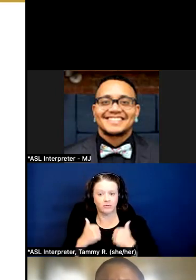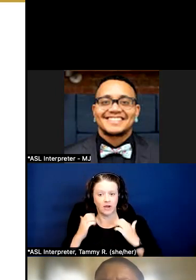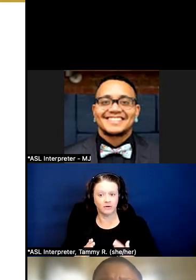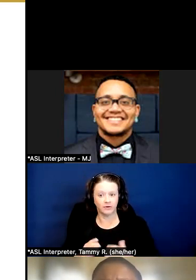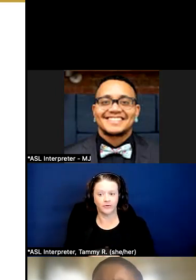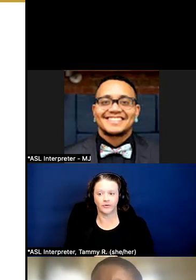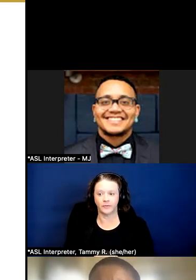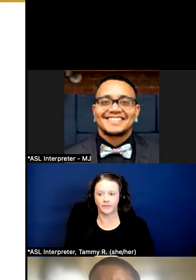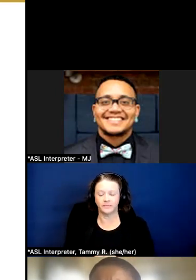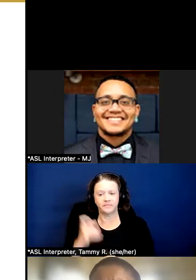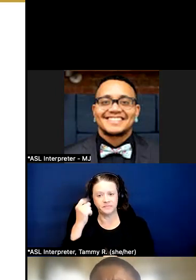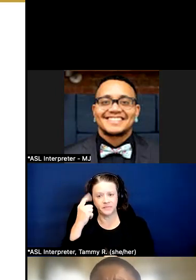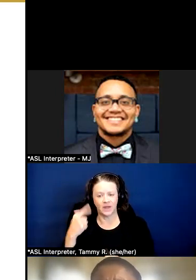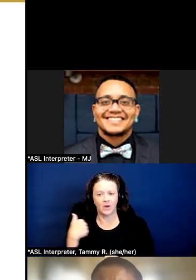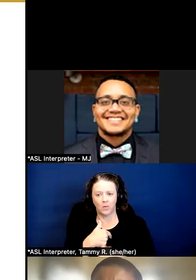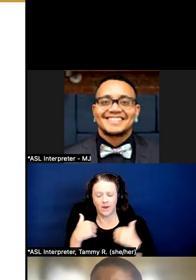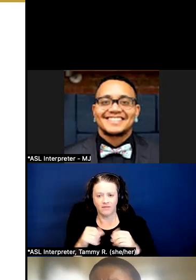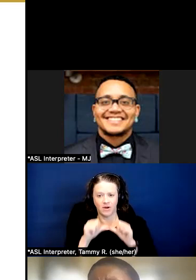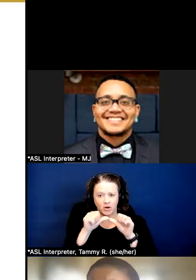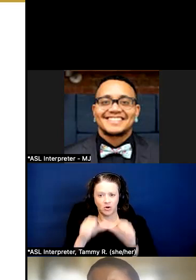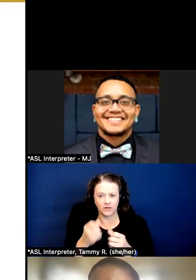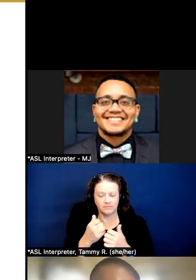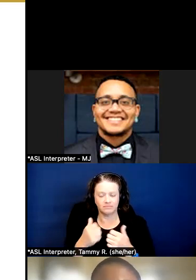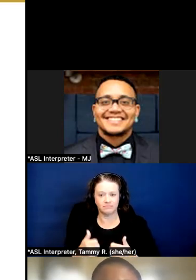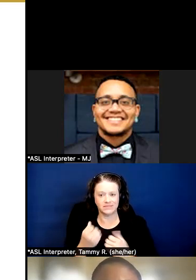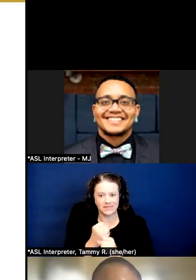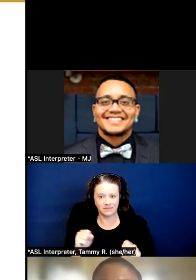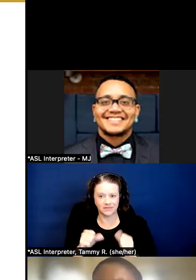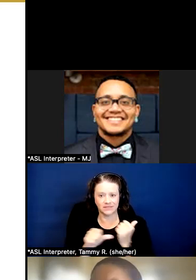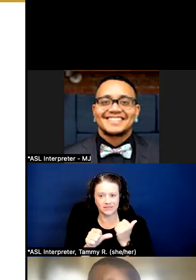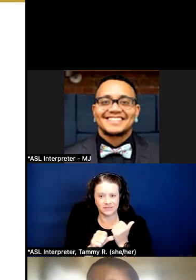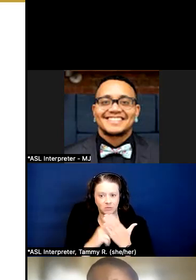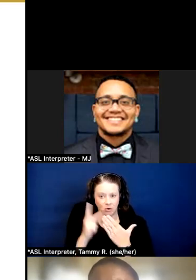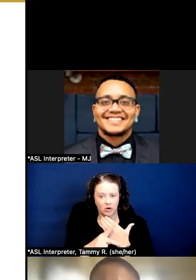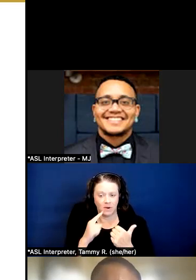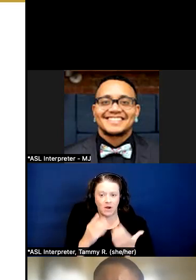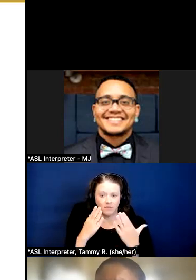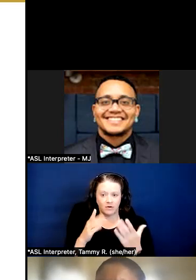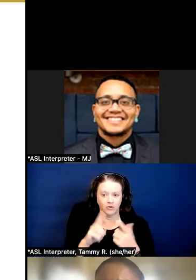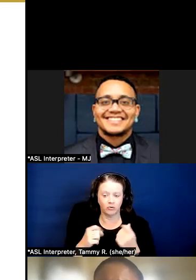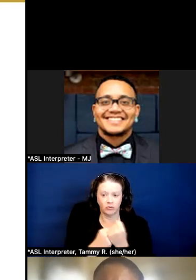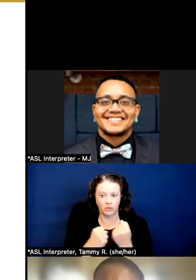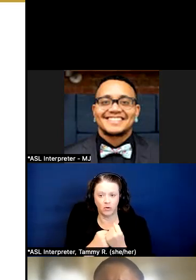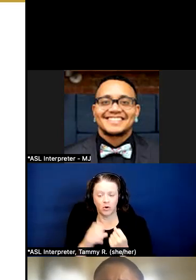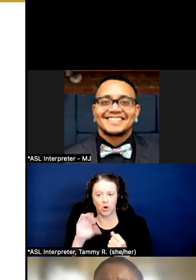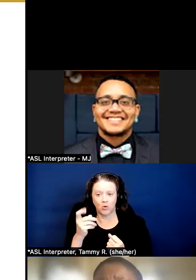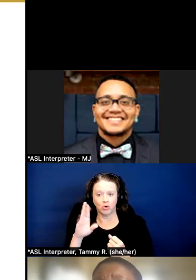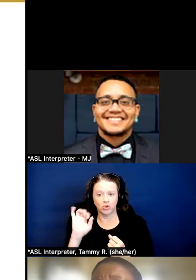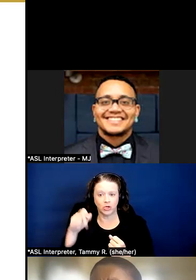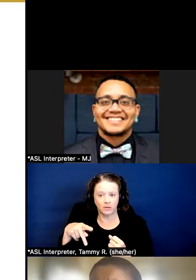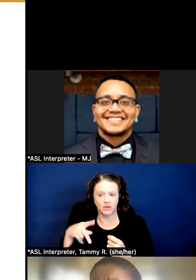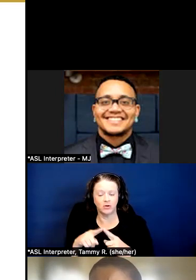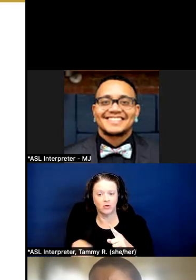there are ongoing savings assistance programs that are offered to support homeownership to families and individuals who